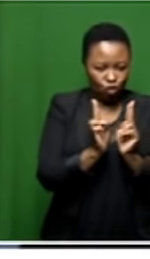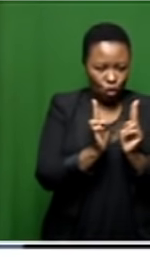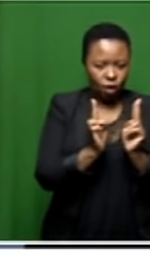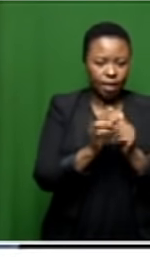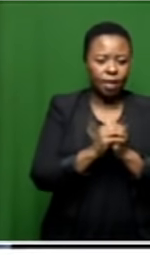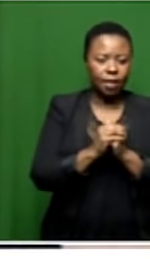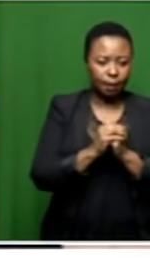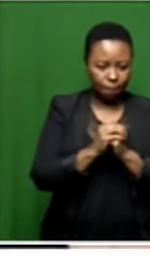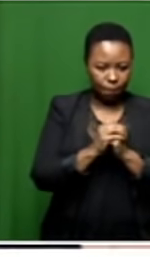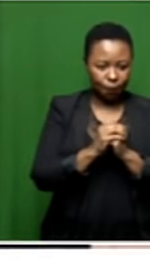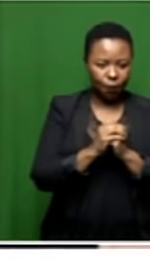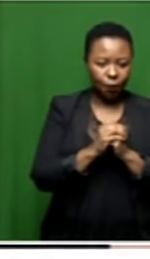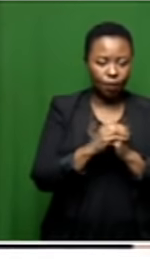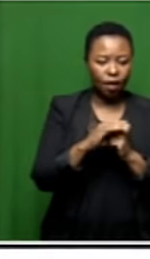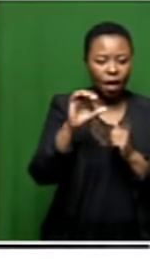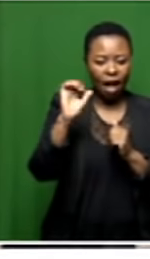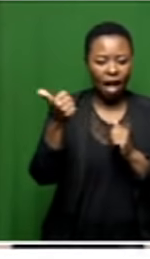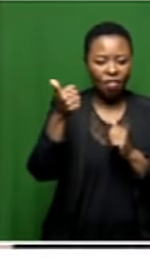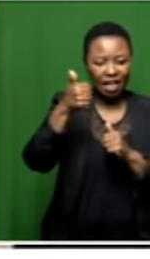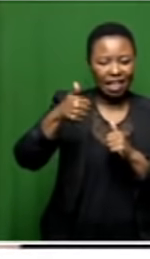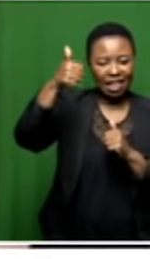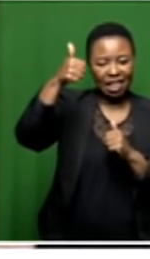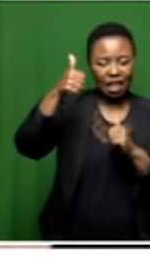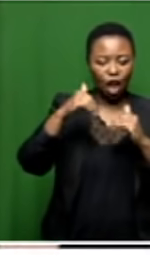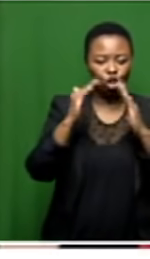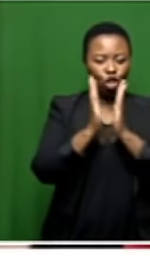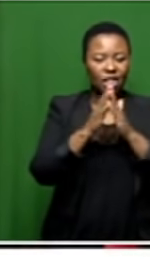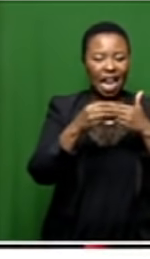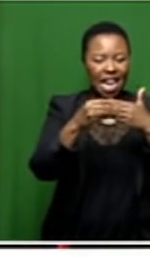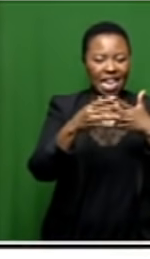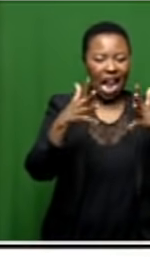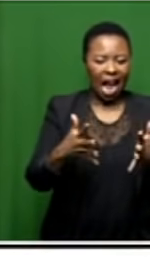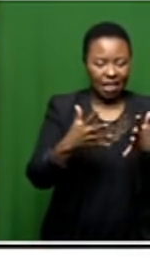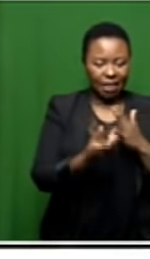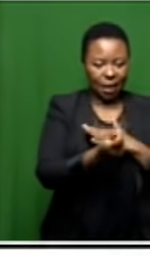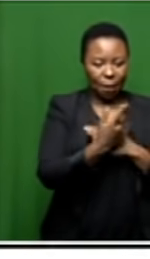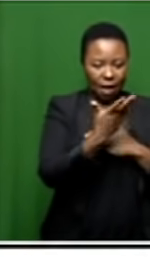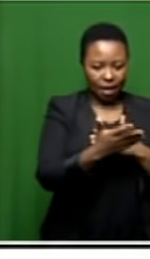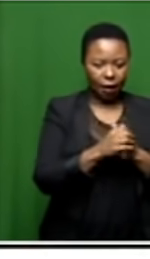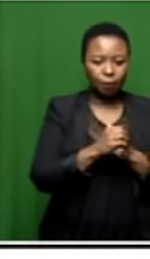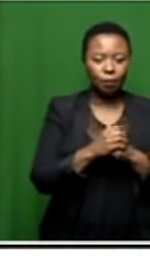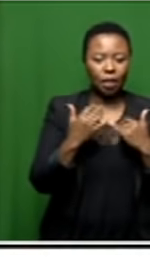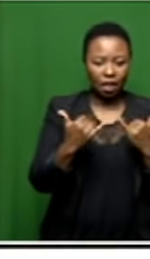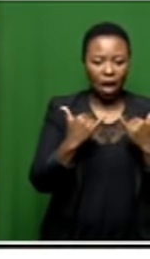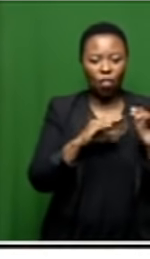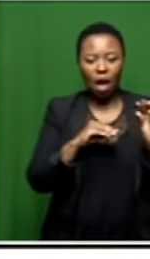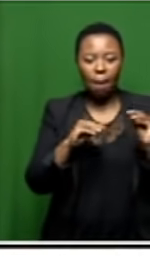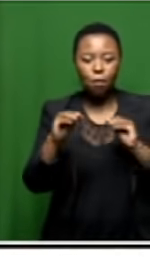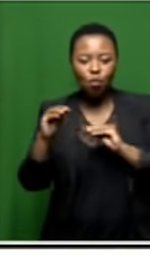conducted by other senior church leaders. They are now starting to